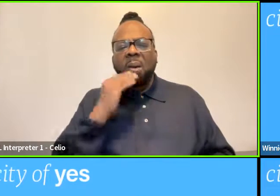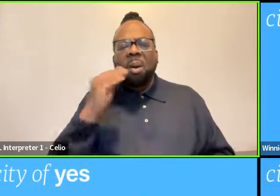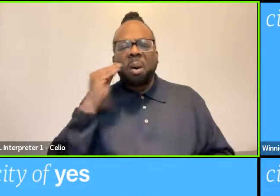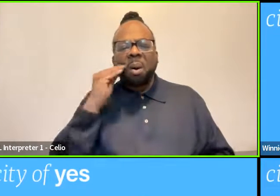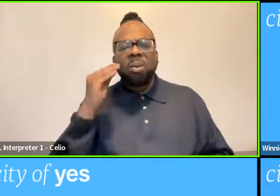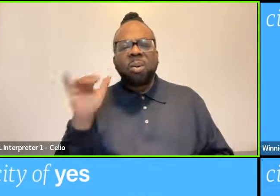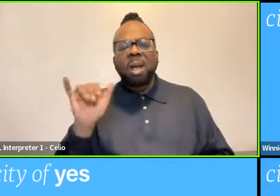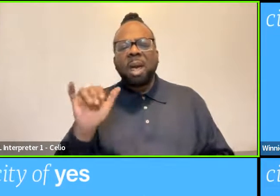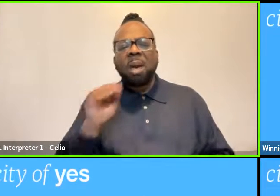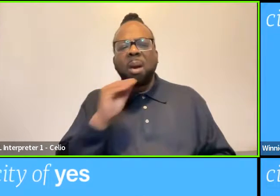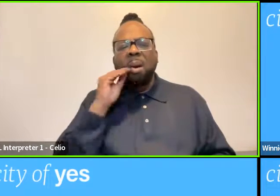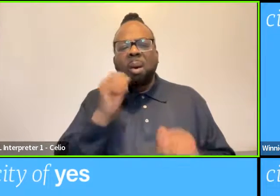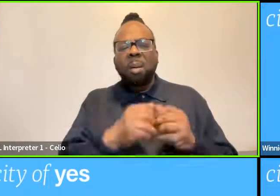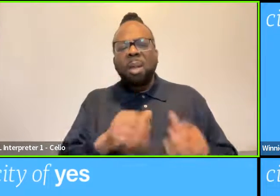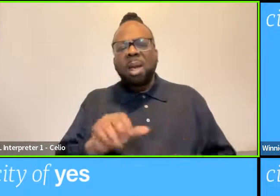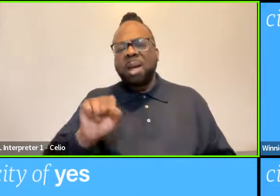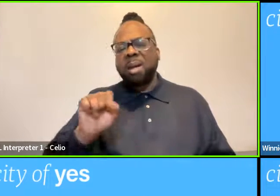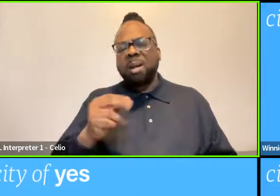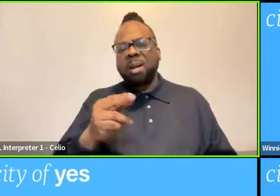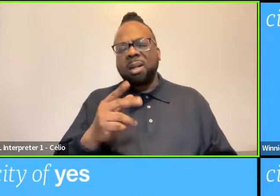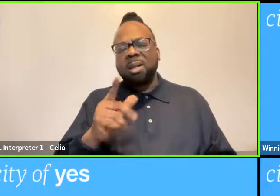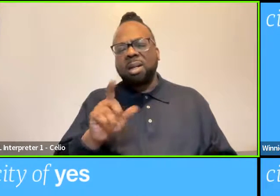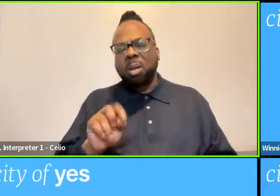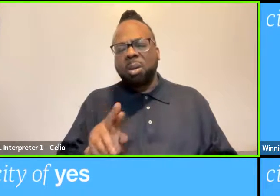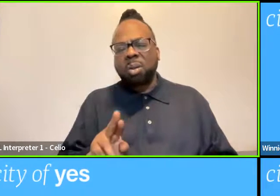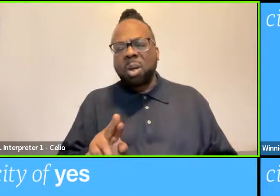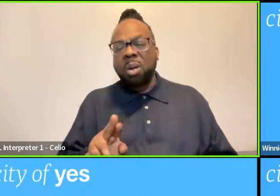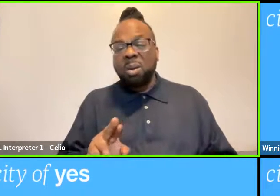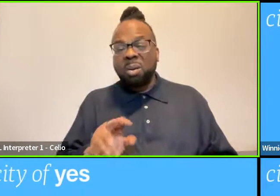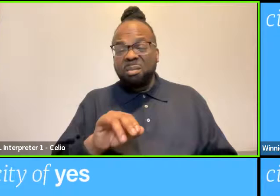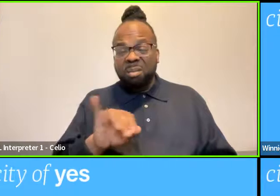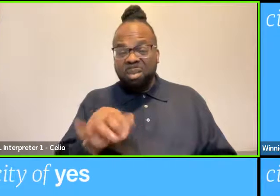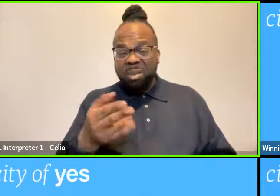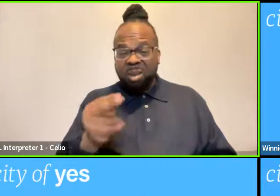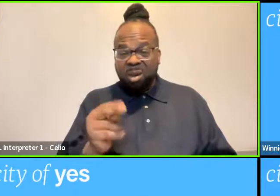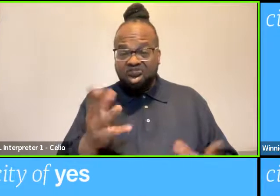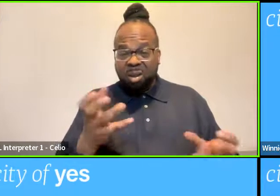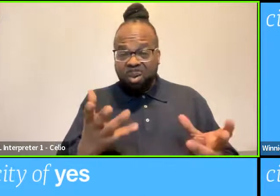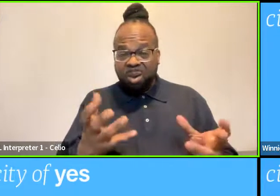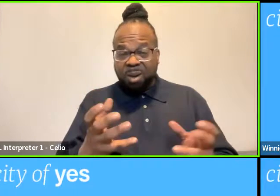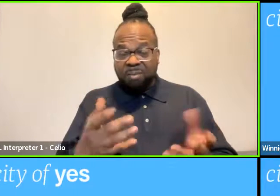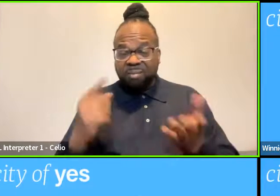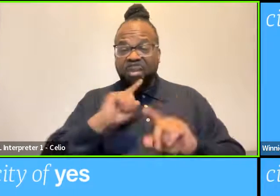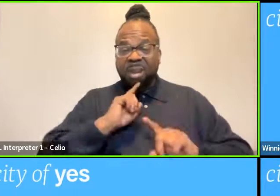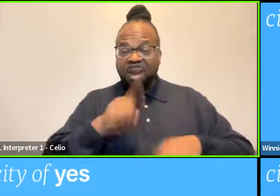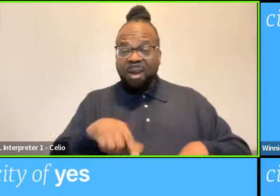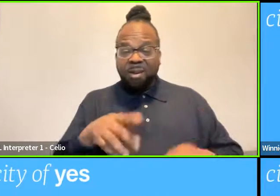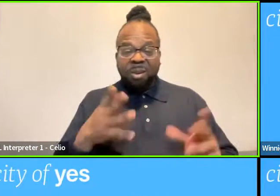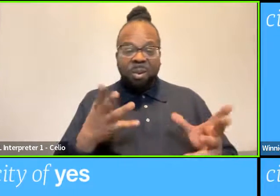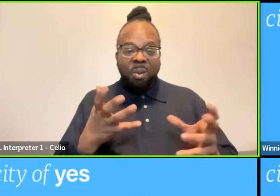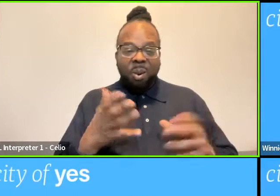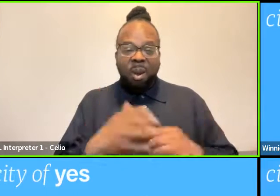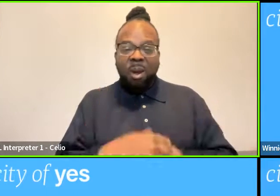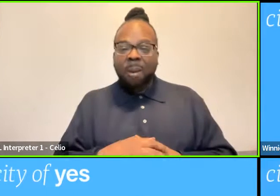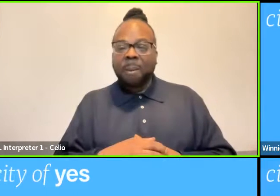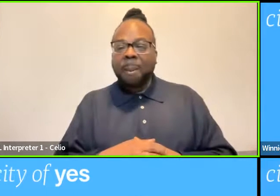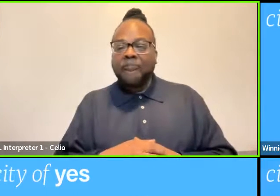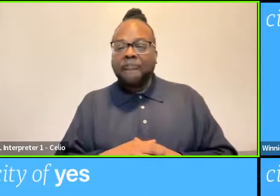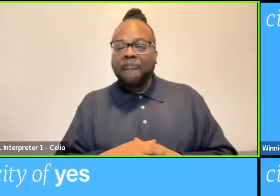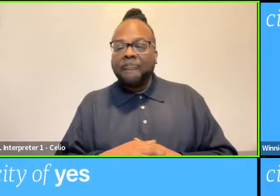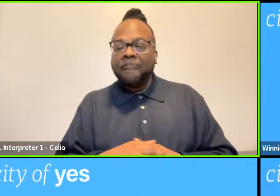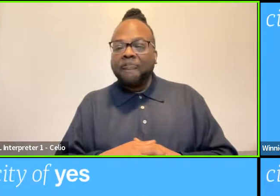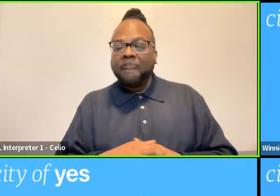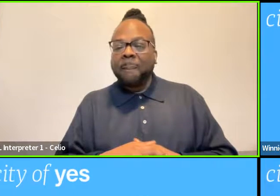homeless shelters. I don't know, Winnie and John, if you'd like to address that, if you could address that. Will they be given Totally. any type of